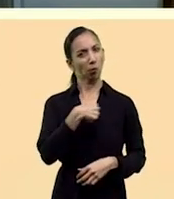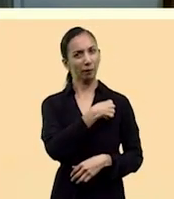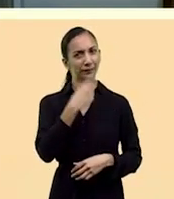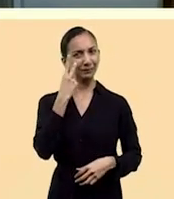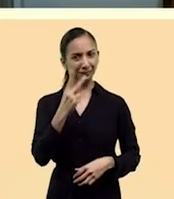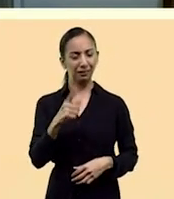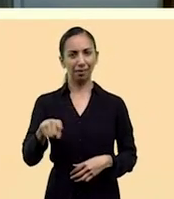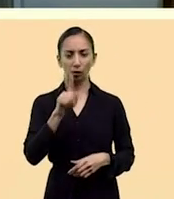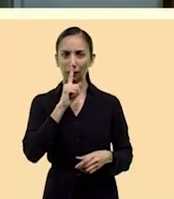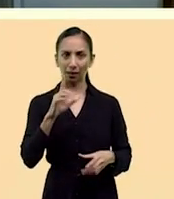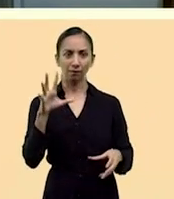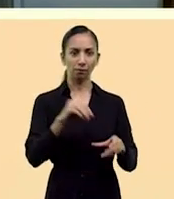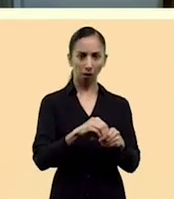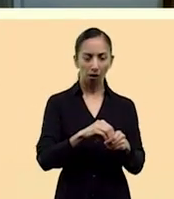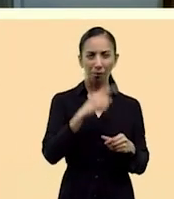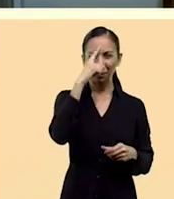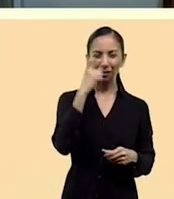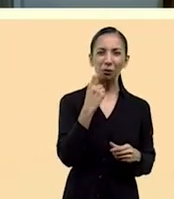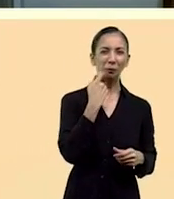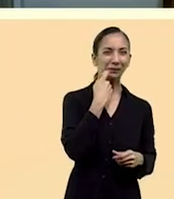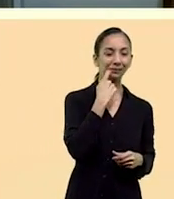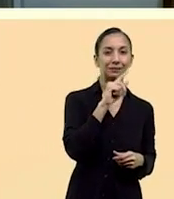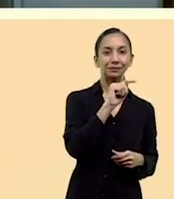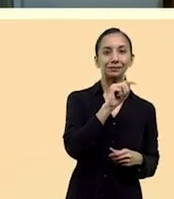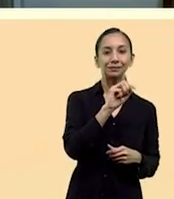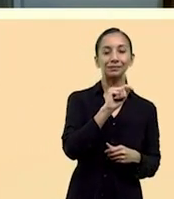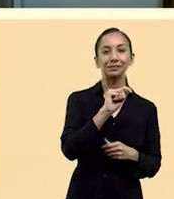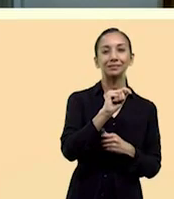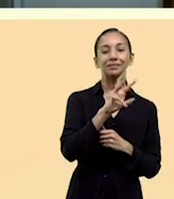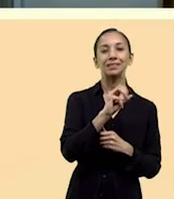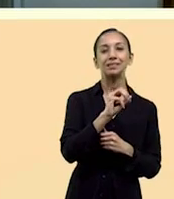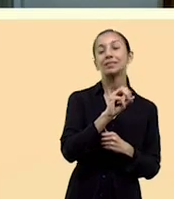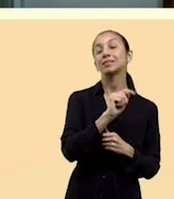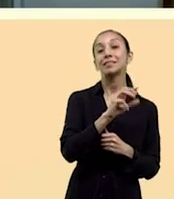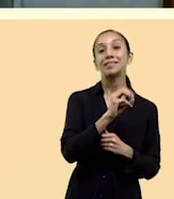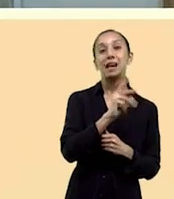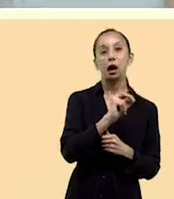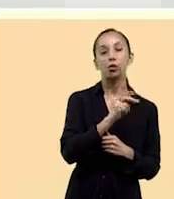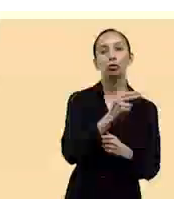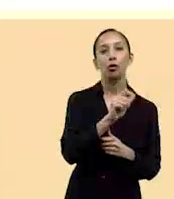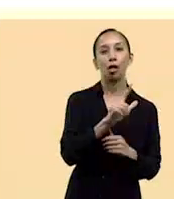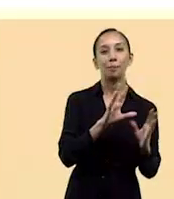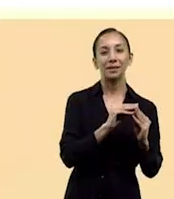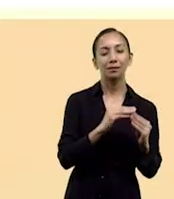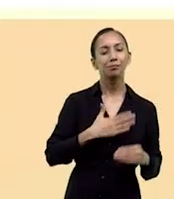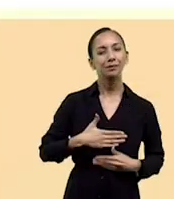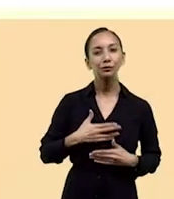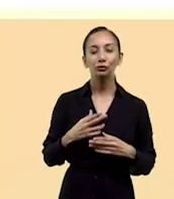recent town halls in Carson and Boyle Heights. Please enjoy the short videos.